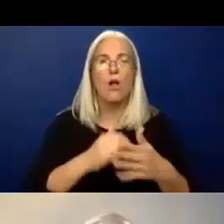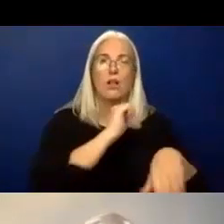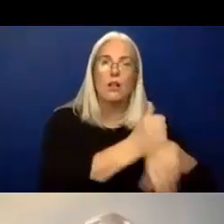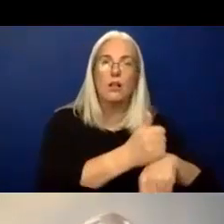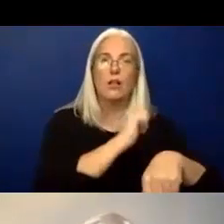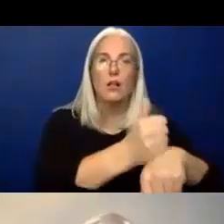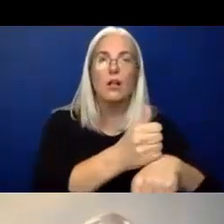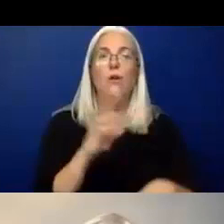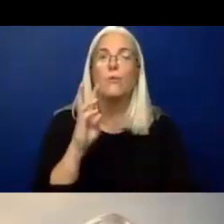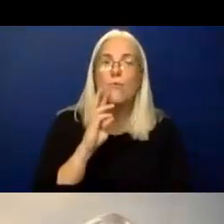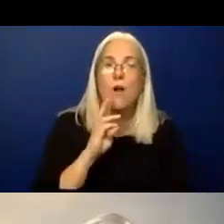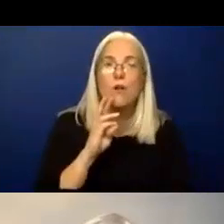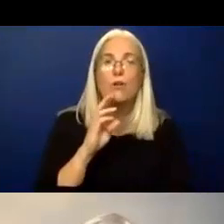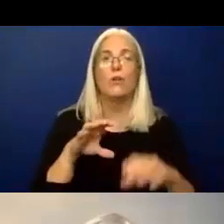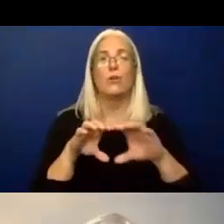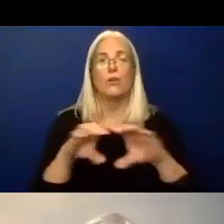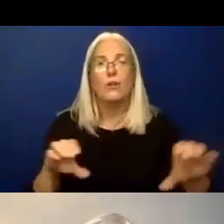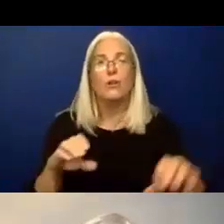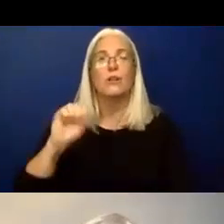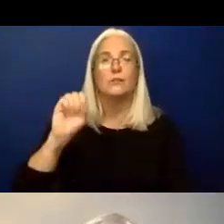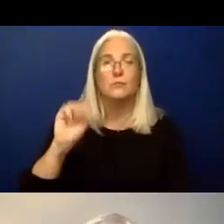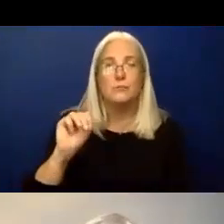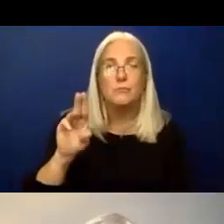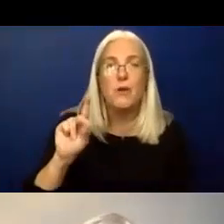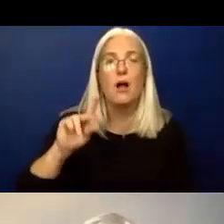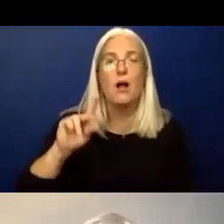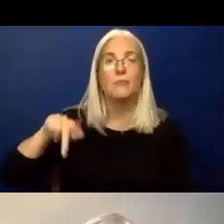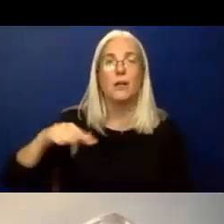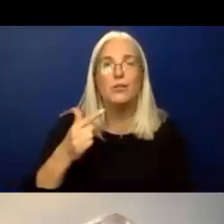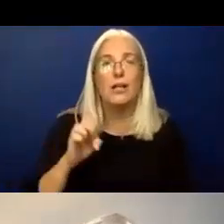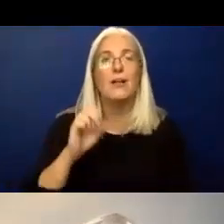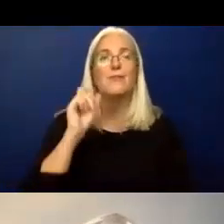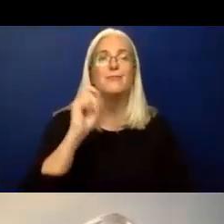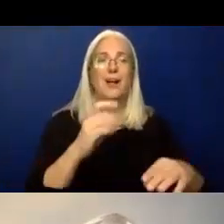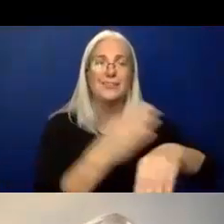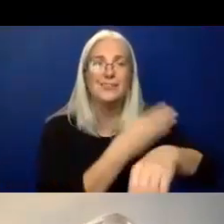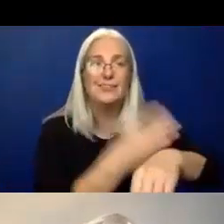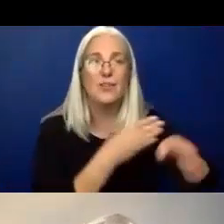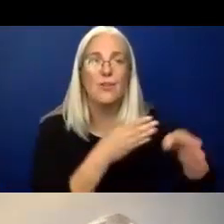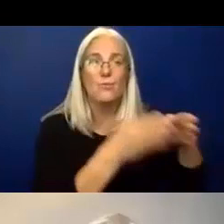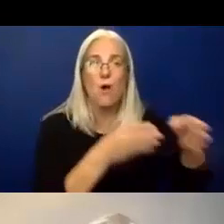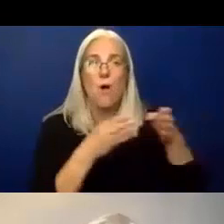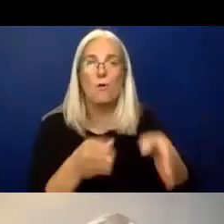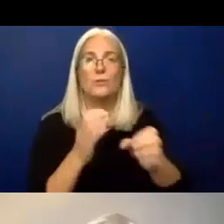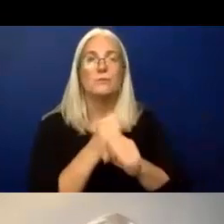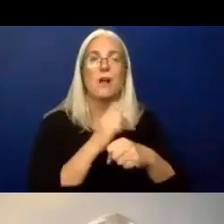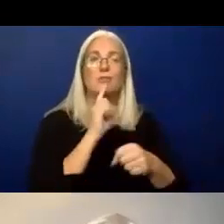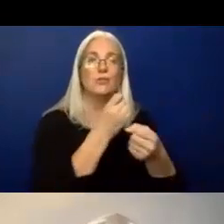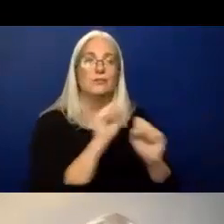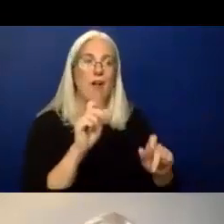and the other entities to be able to make those areas safe for residents to return to their homes.